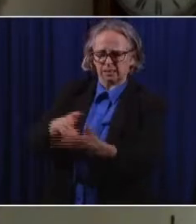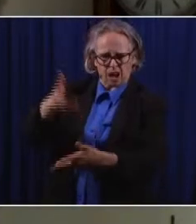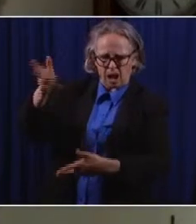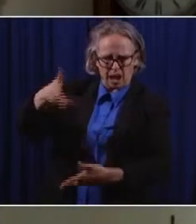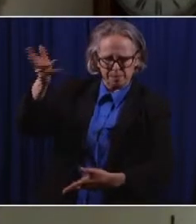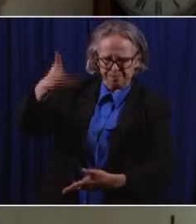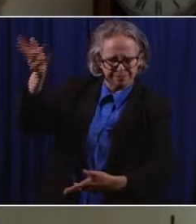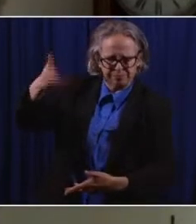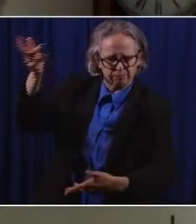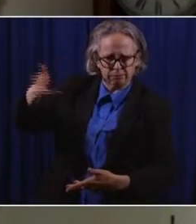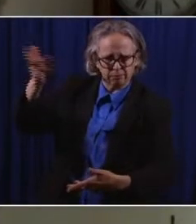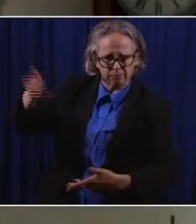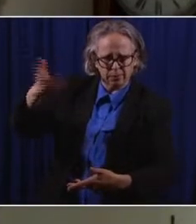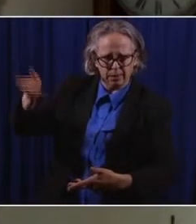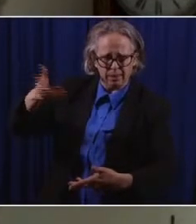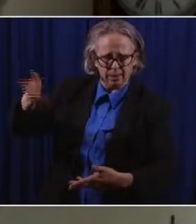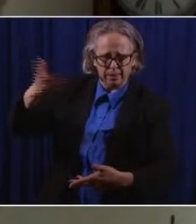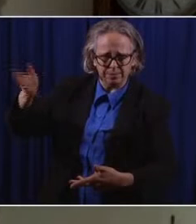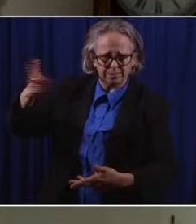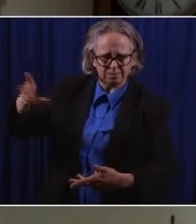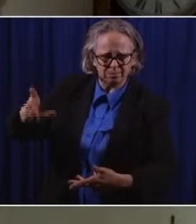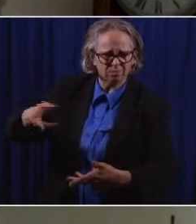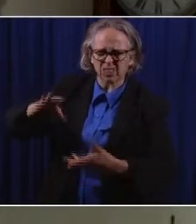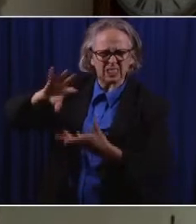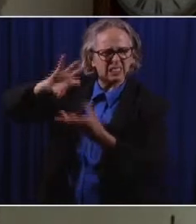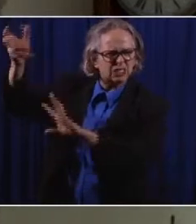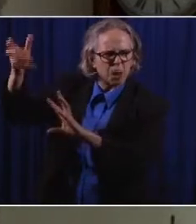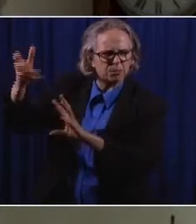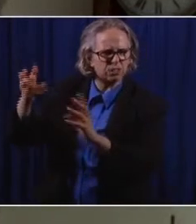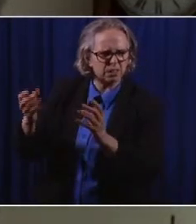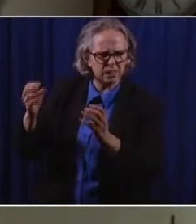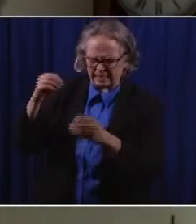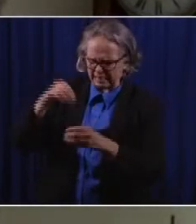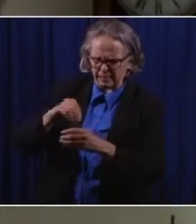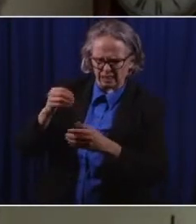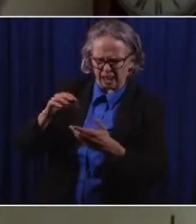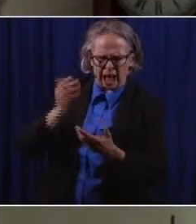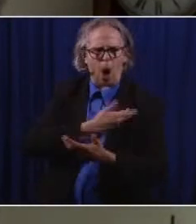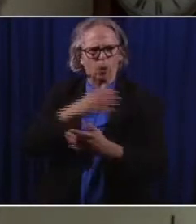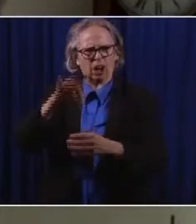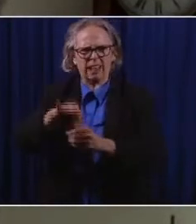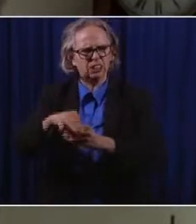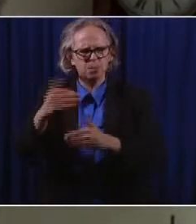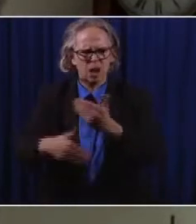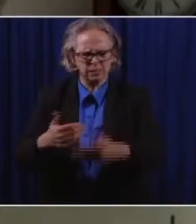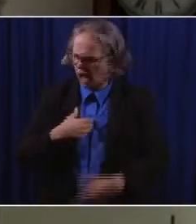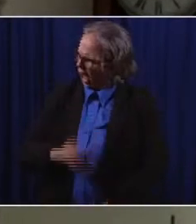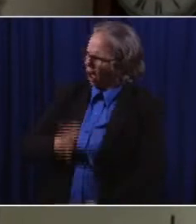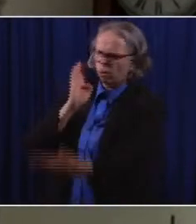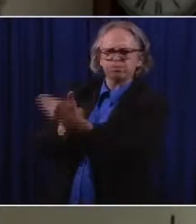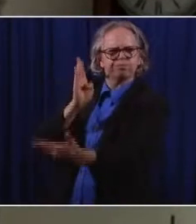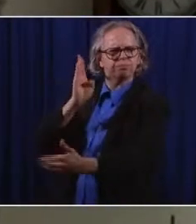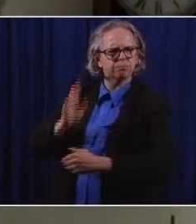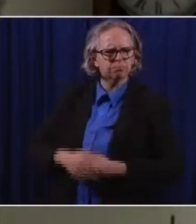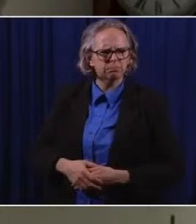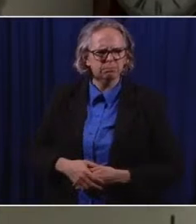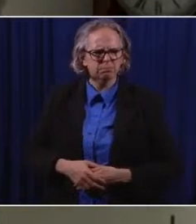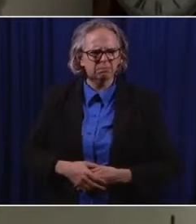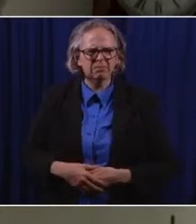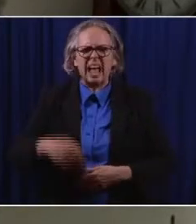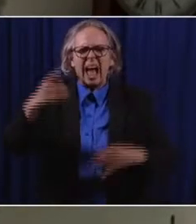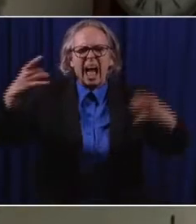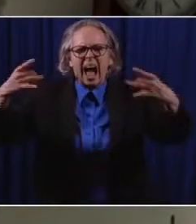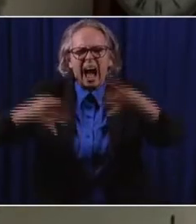anything that disrupts the fairness of an election. We'll continue to speak out against hatred and